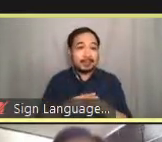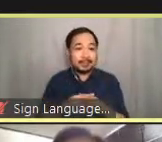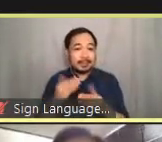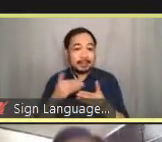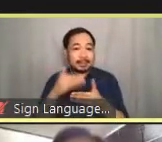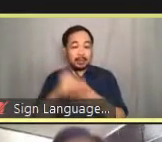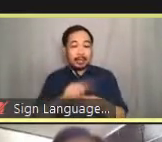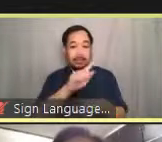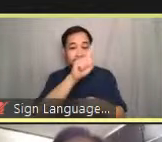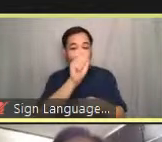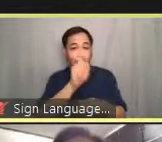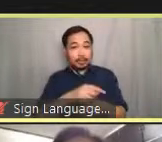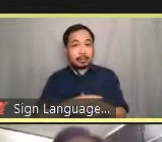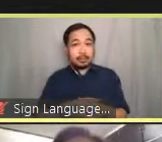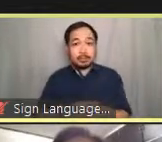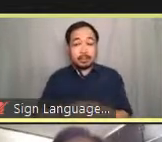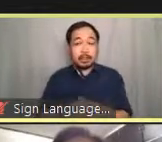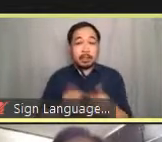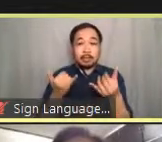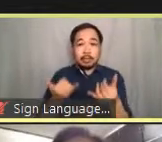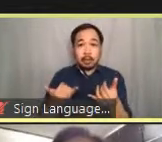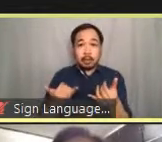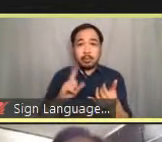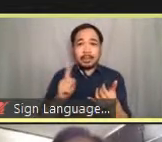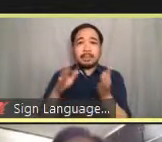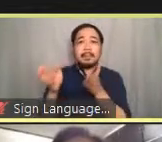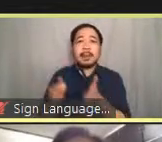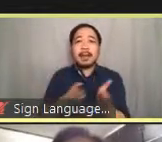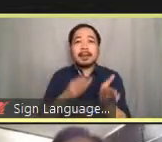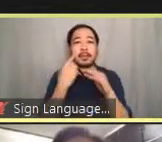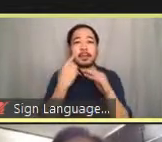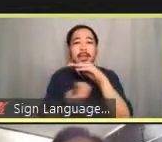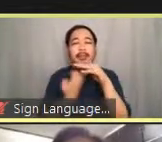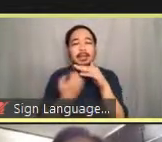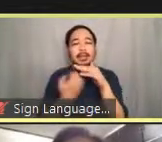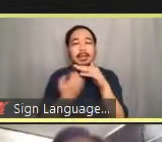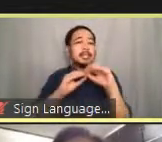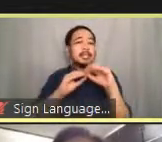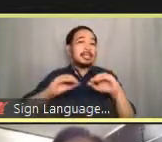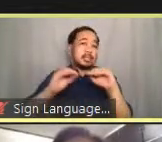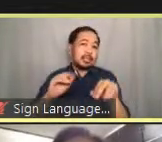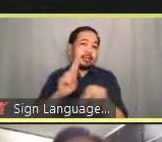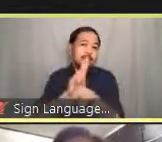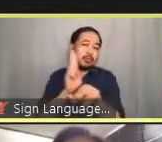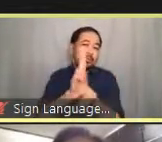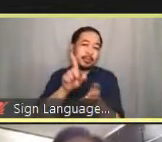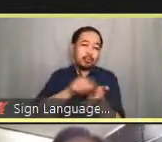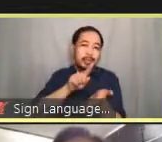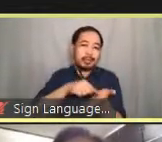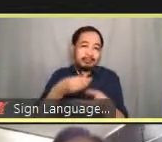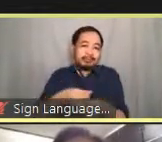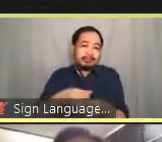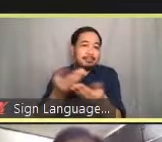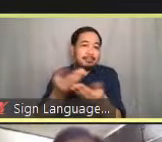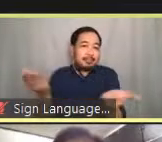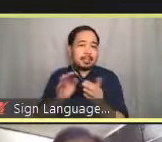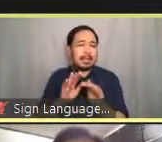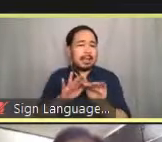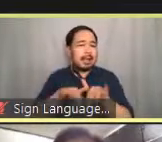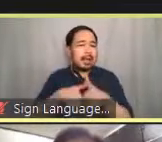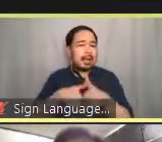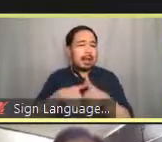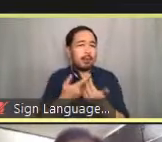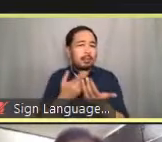question naman is elementary teaching is through the modules. Now, how may